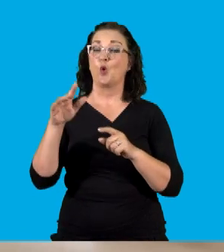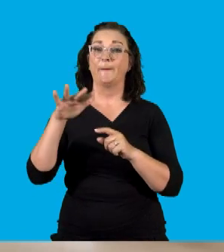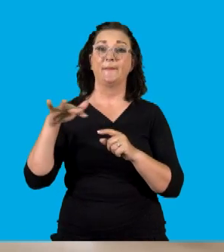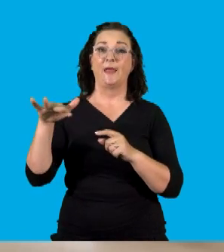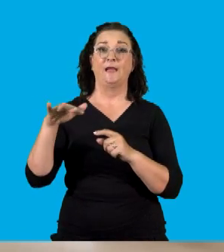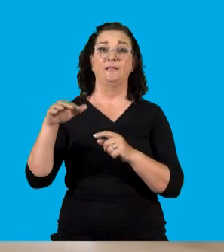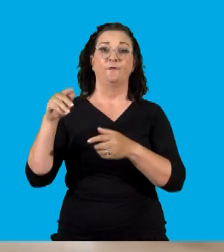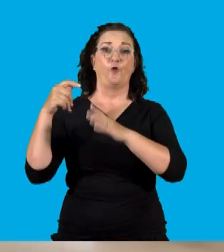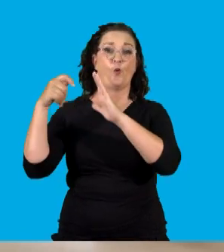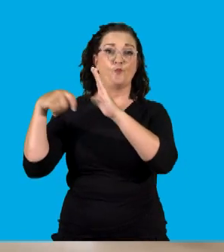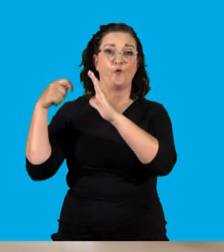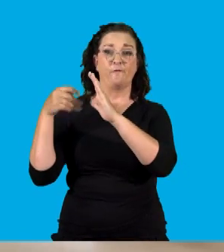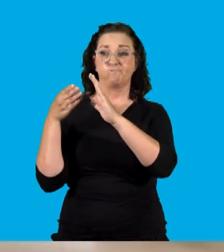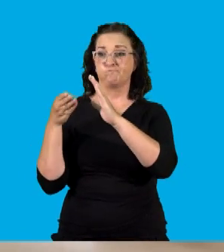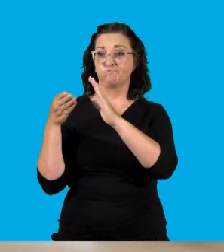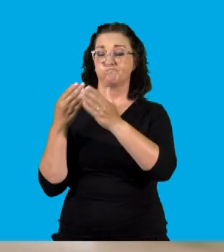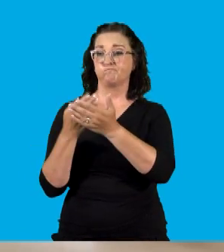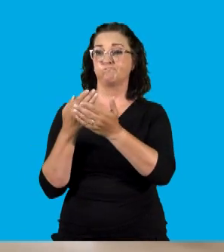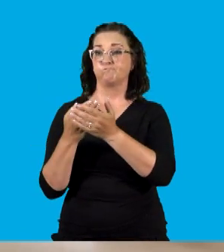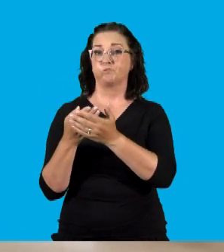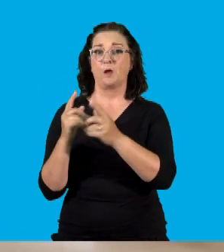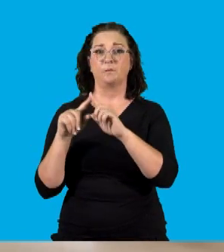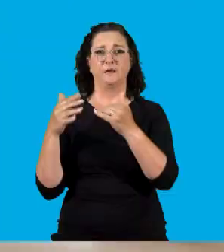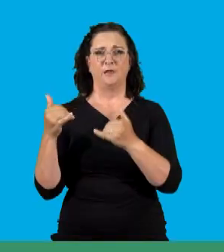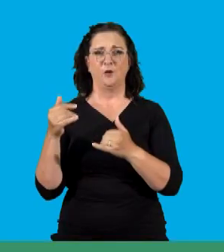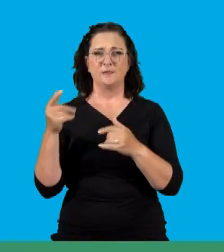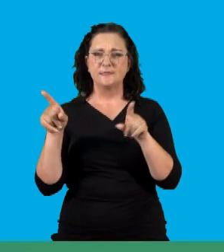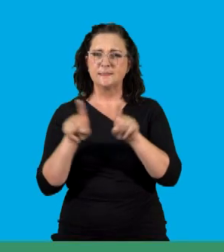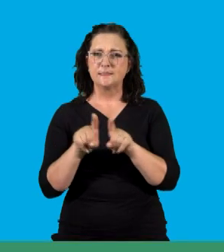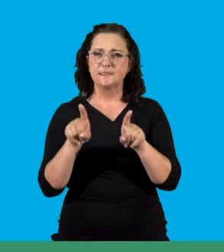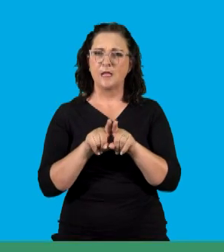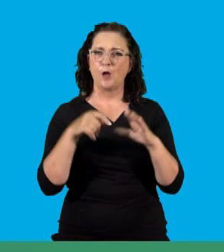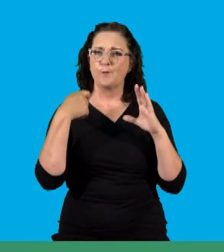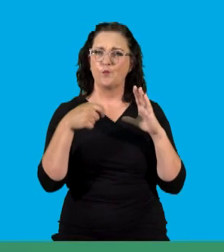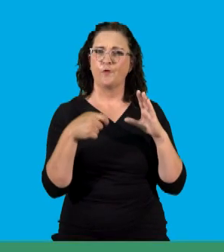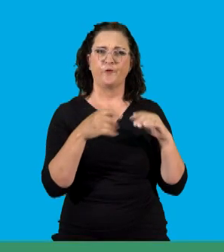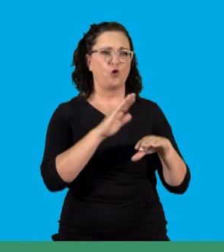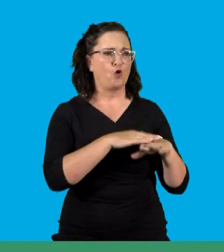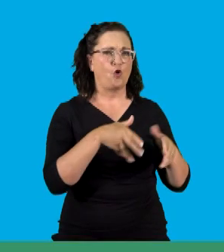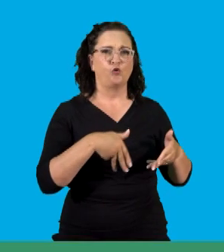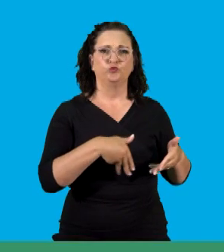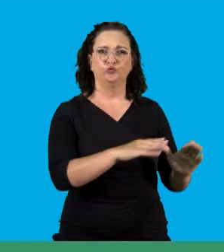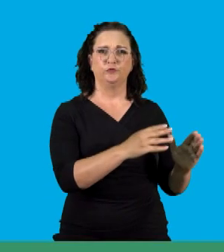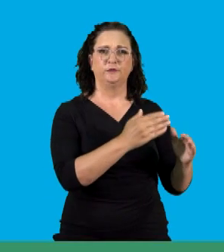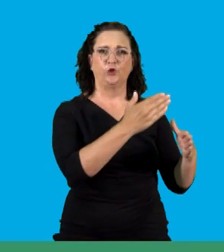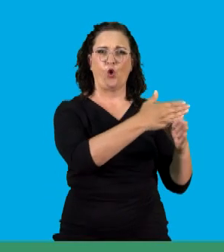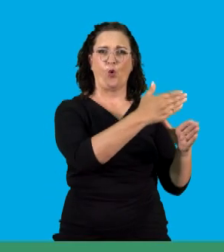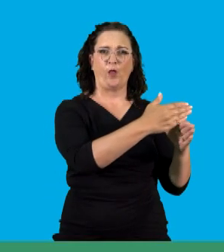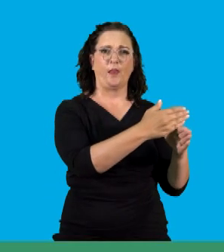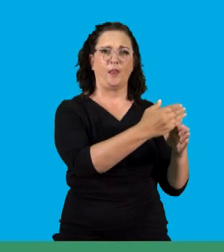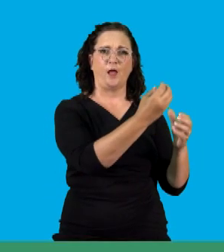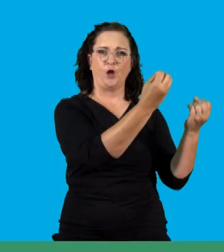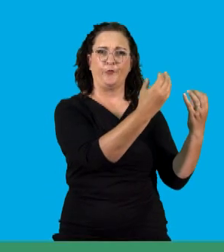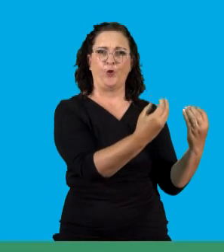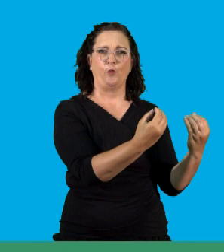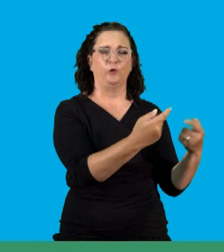watch the movie, then after 2 days or 3 days, boom, there's a movie that is being sold. The same movie is being sold now on every street